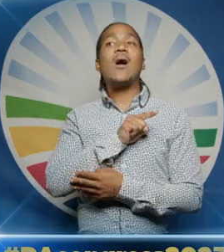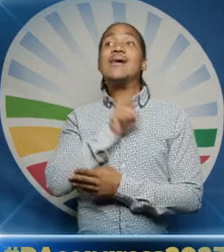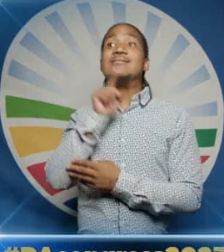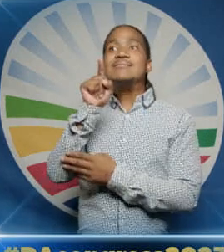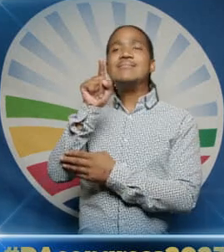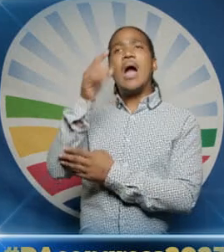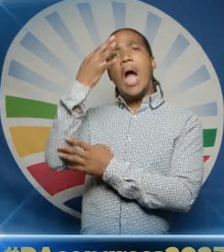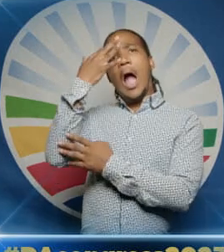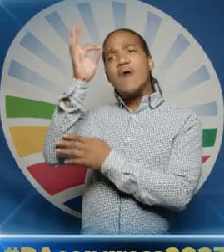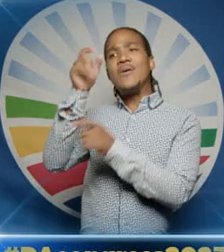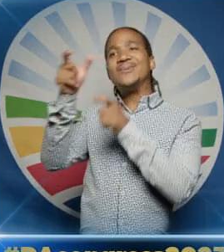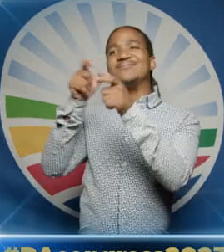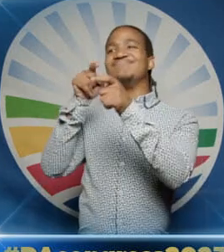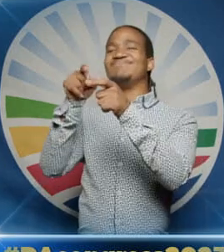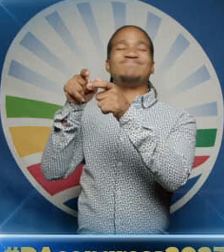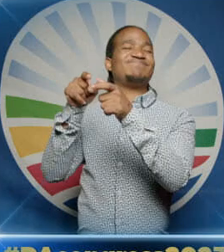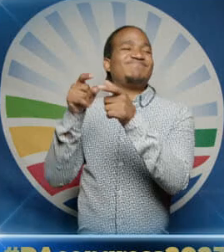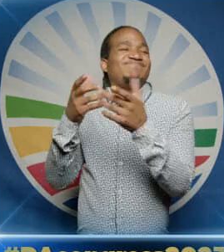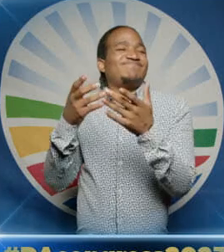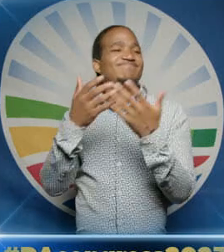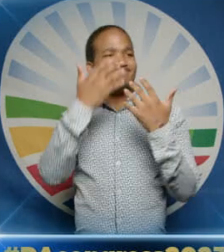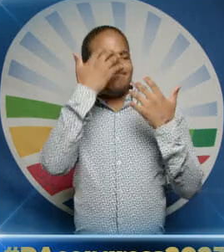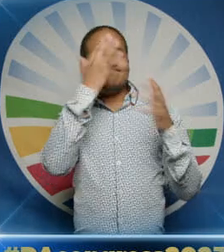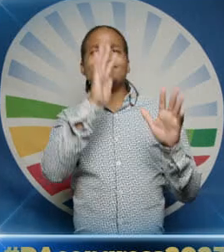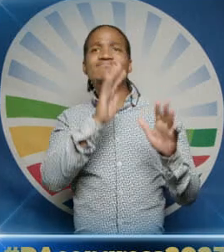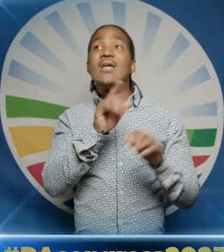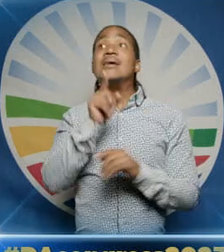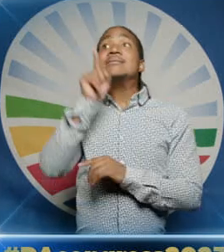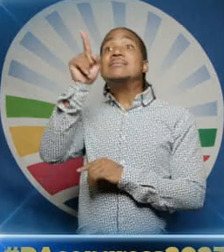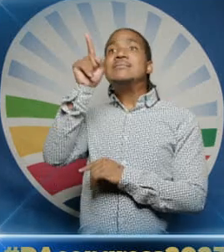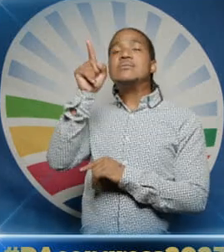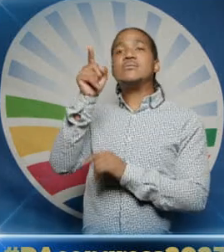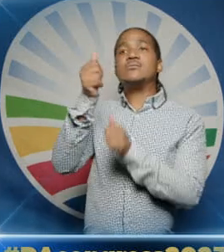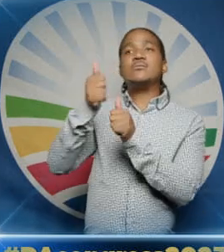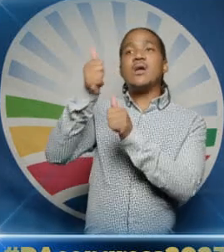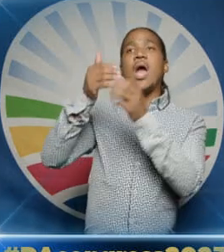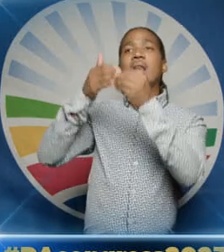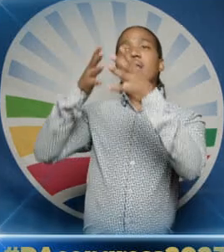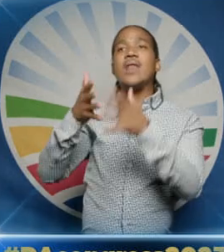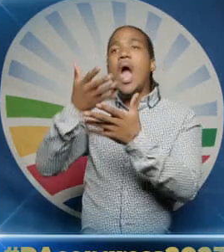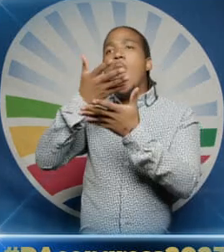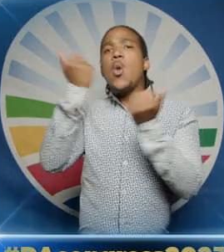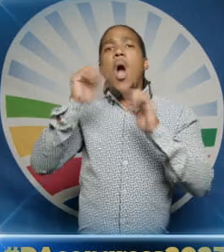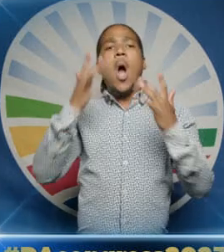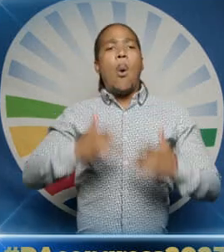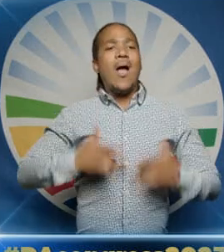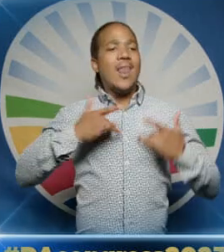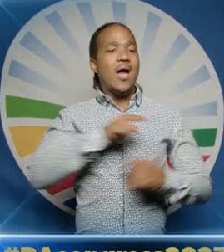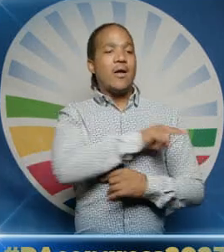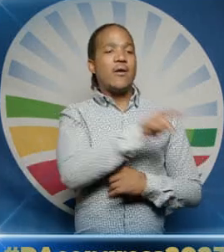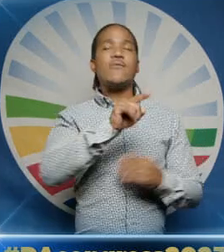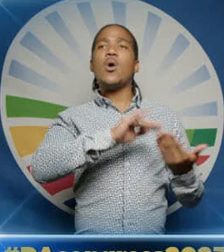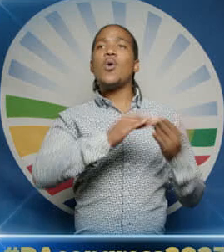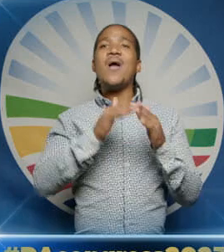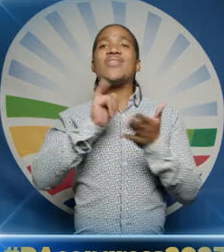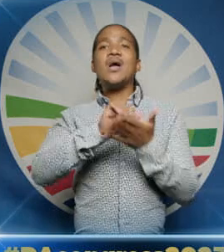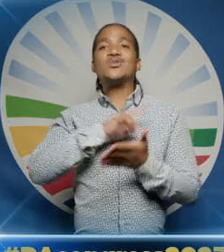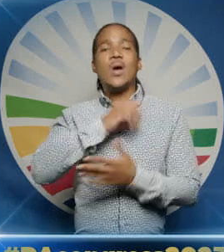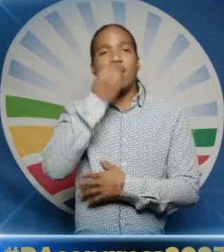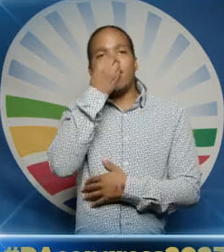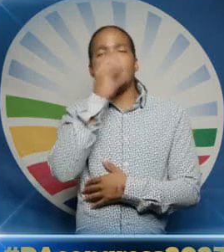touch. Abaphathiswa bethu abayazi indlela abantu abaphila ngayo, yiyo lonto